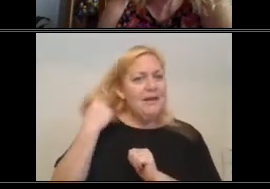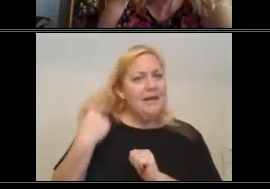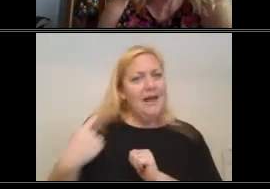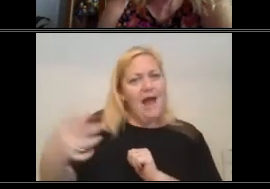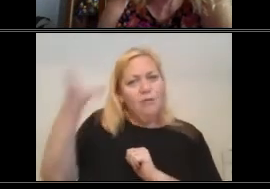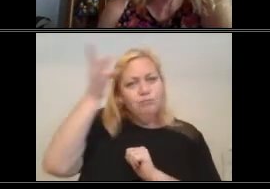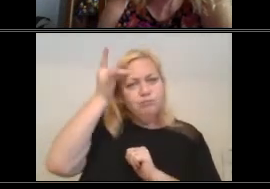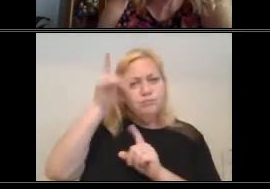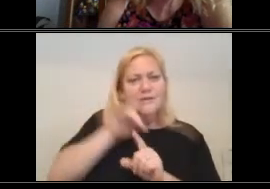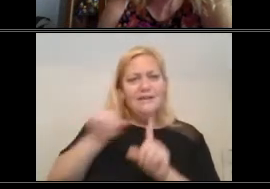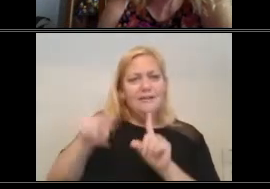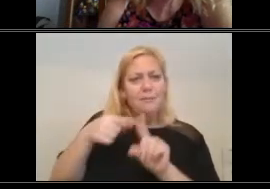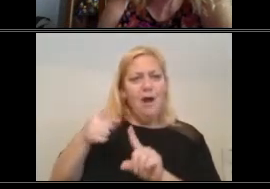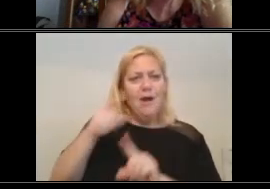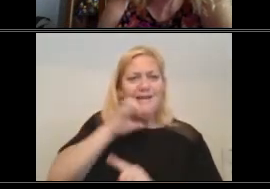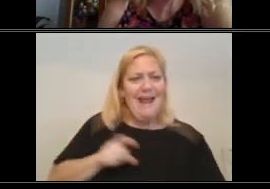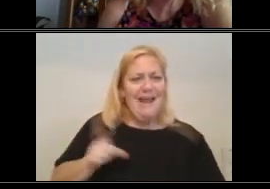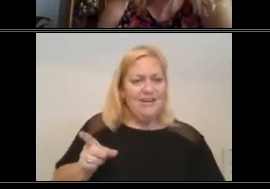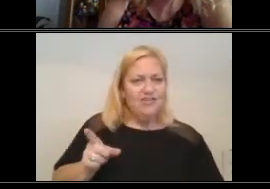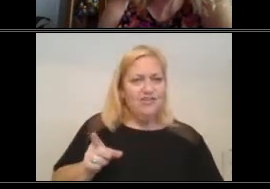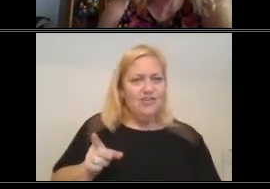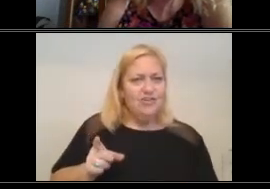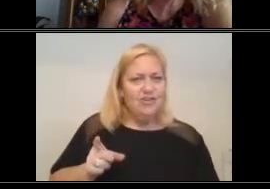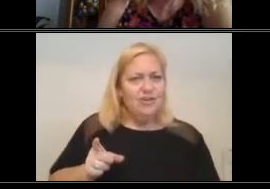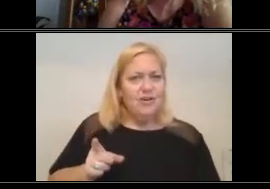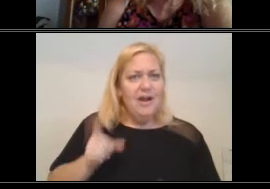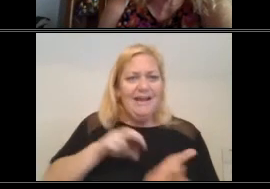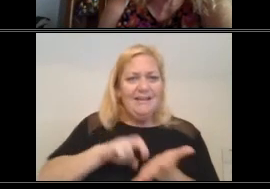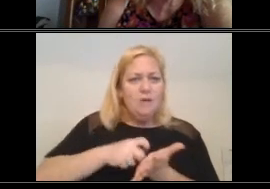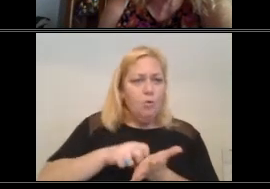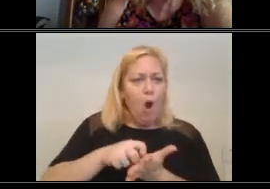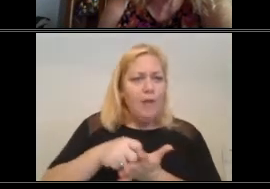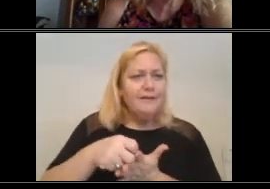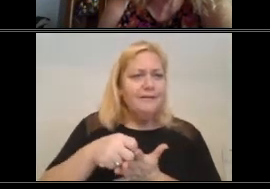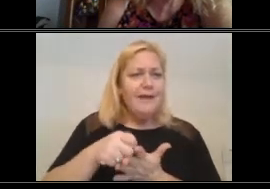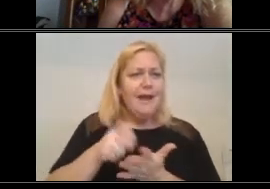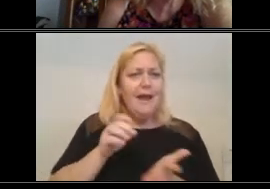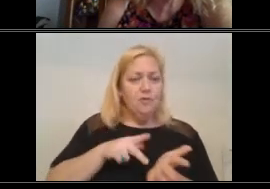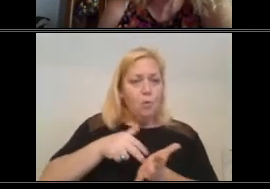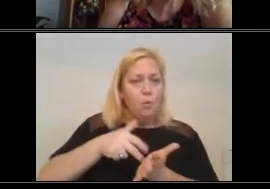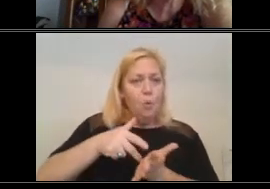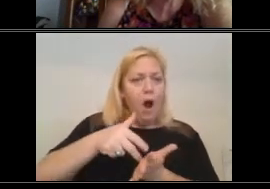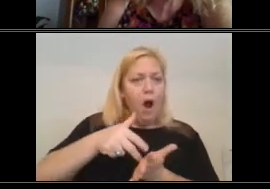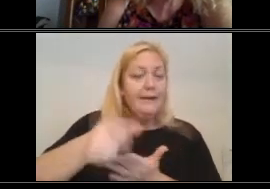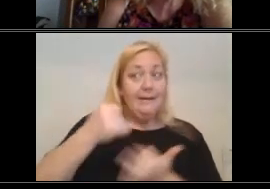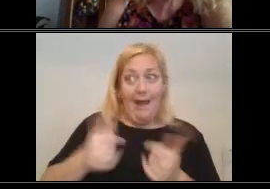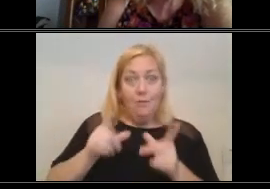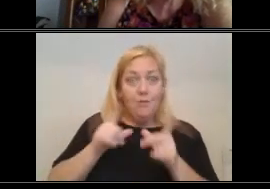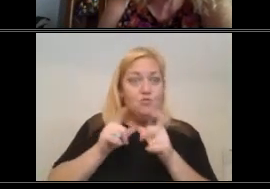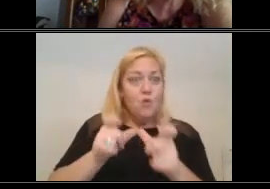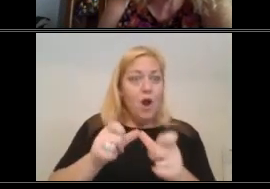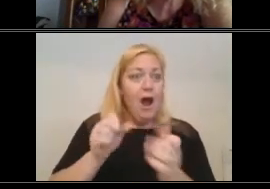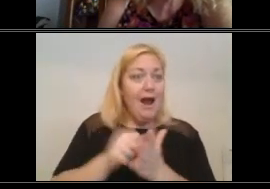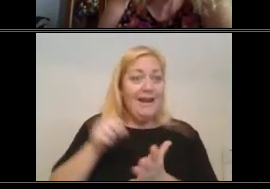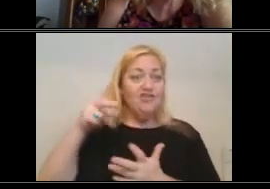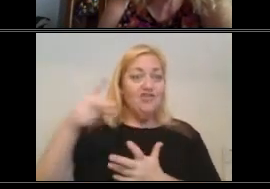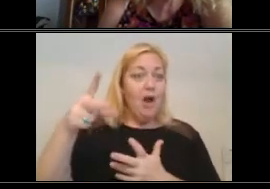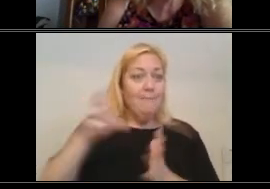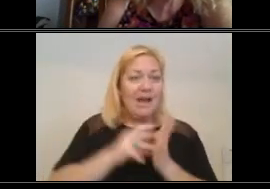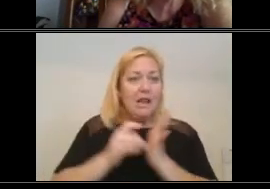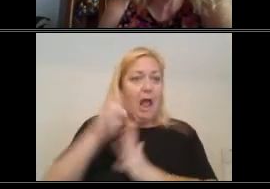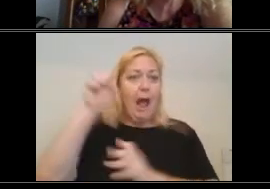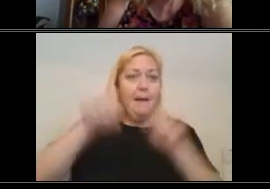him. We went through the crawling stage, the walking stage. We now run and jump and climb on